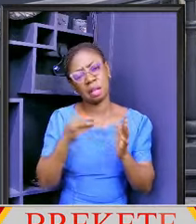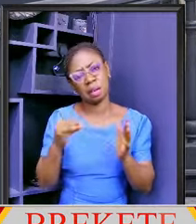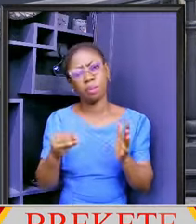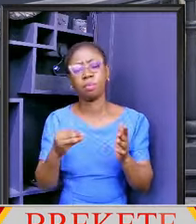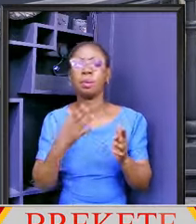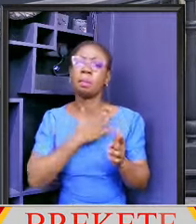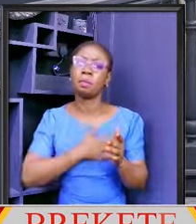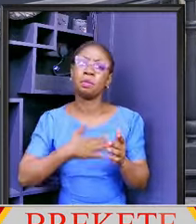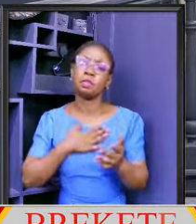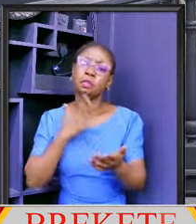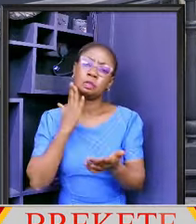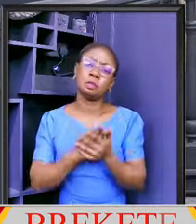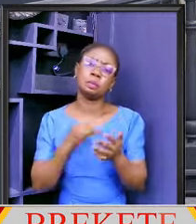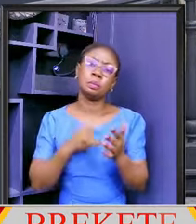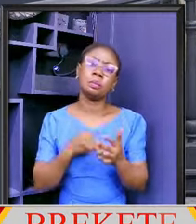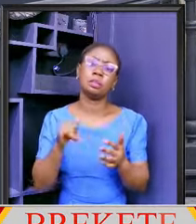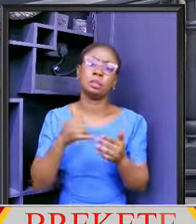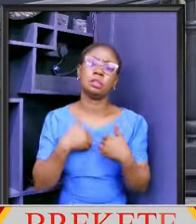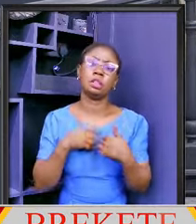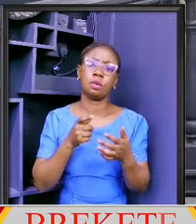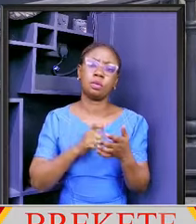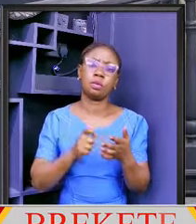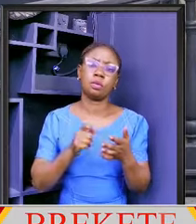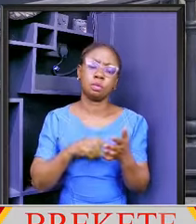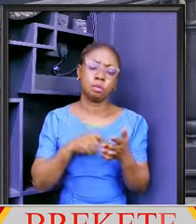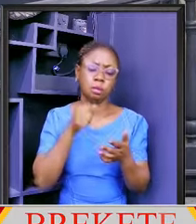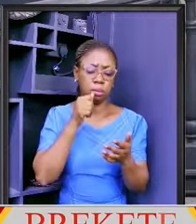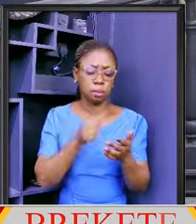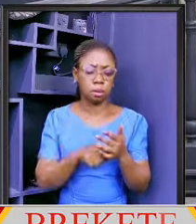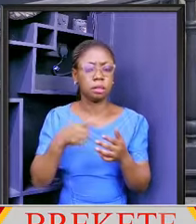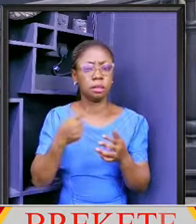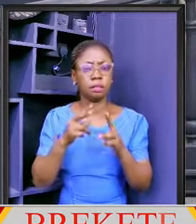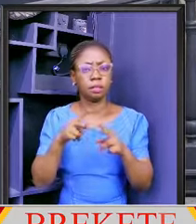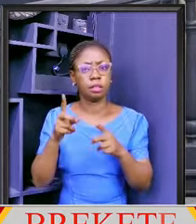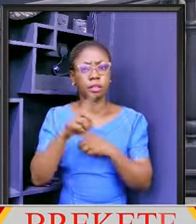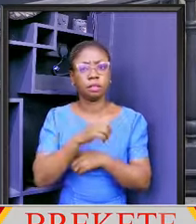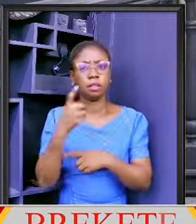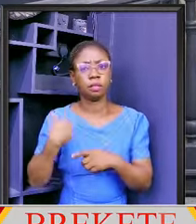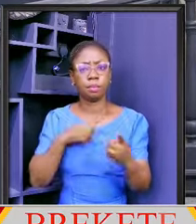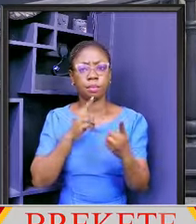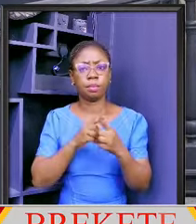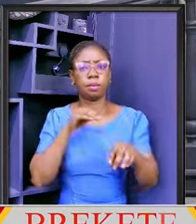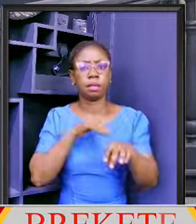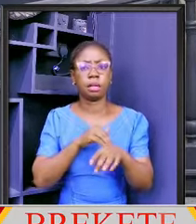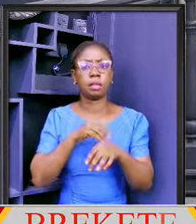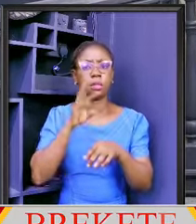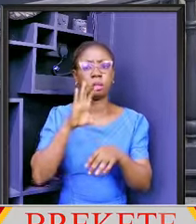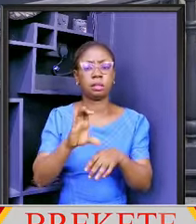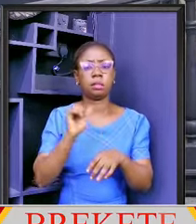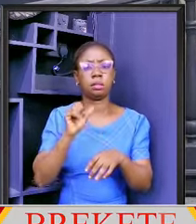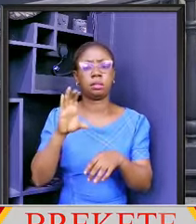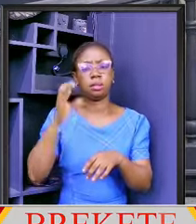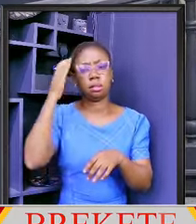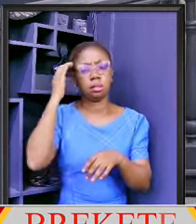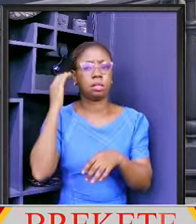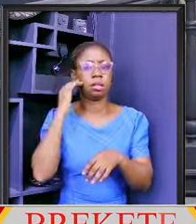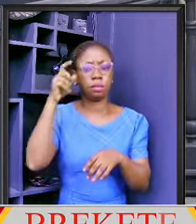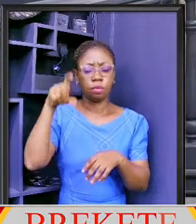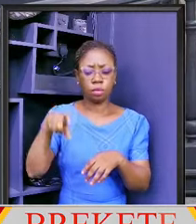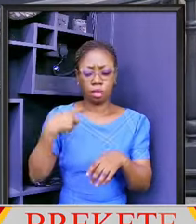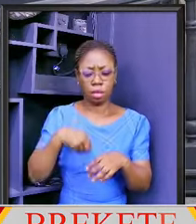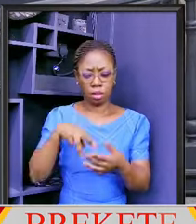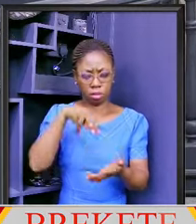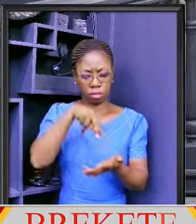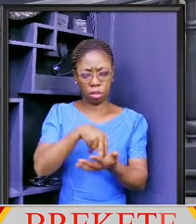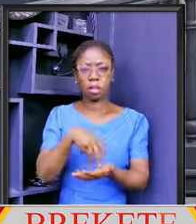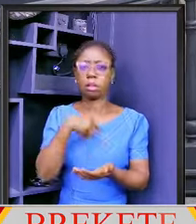please stop it. They now wrote this letter. Mm. The very day we met in the CAC, my Tama headquarters there, I stood up, I